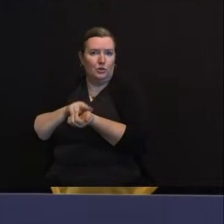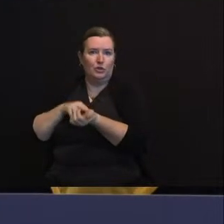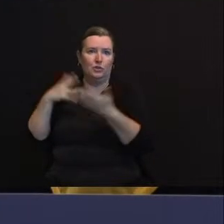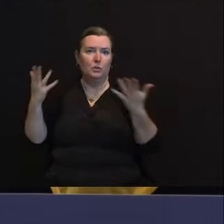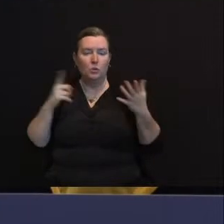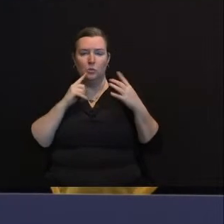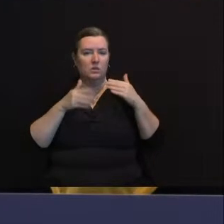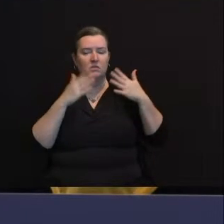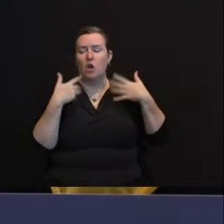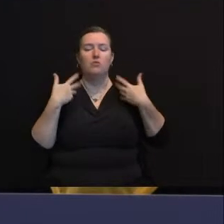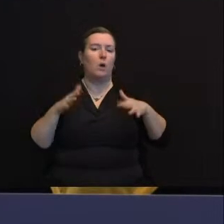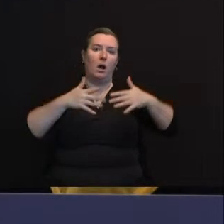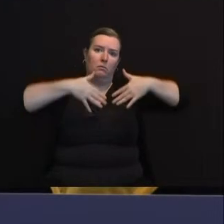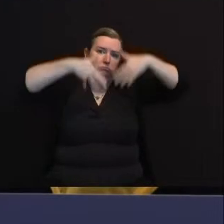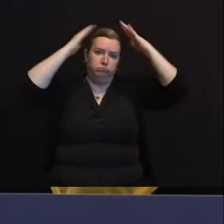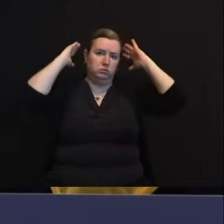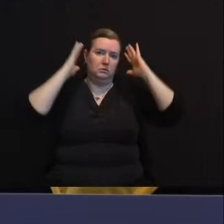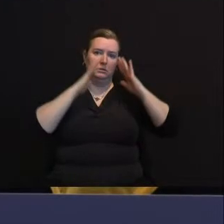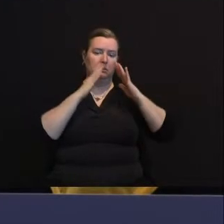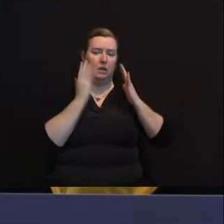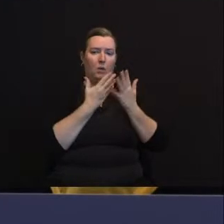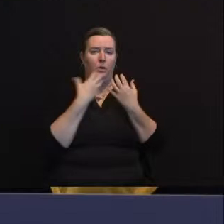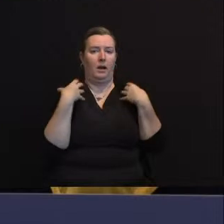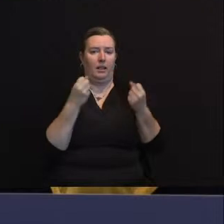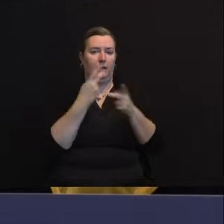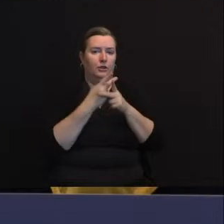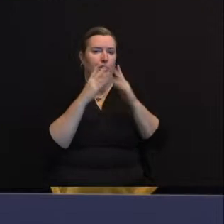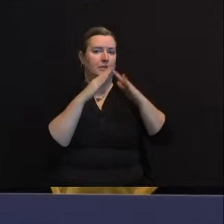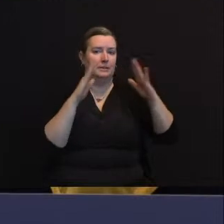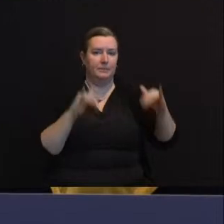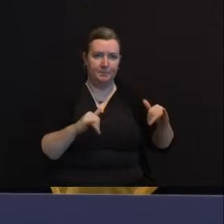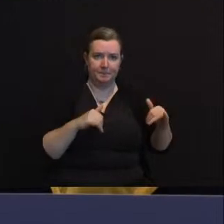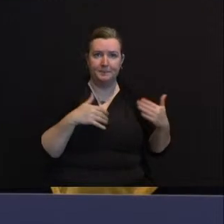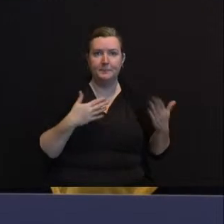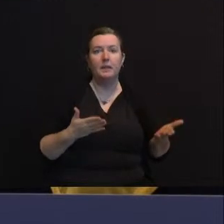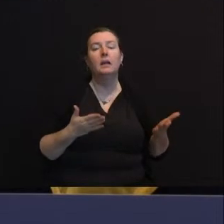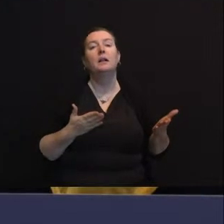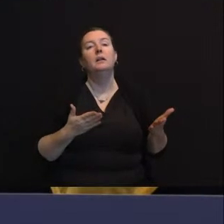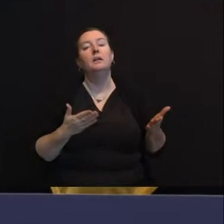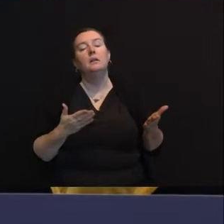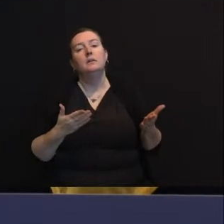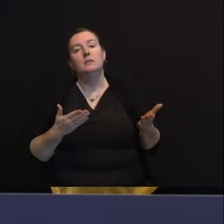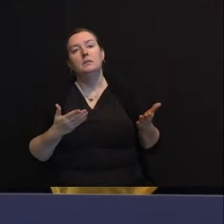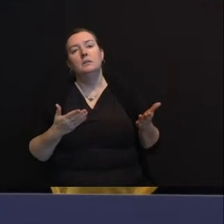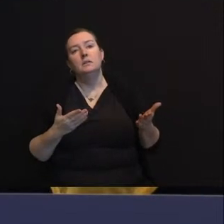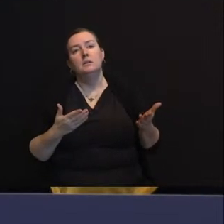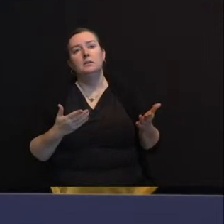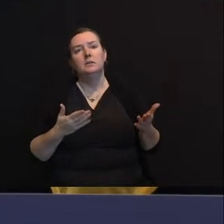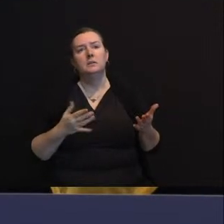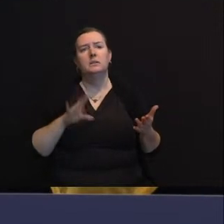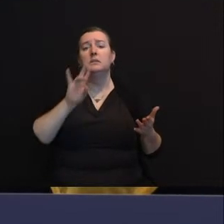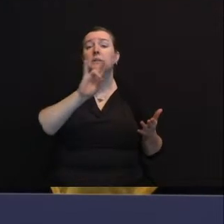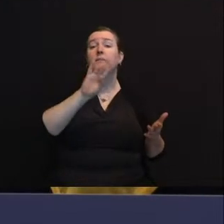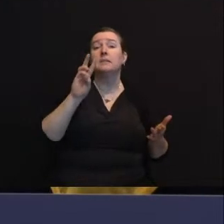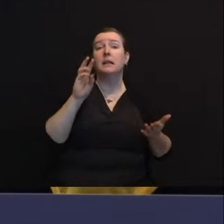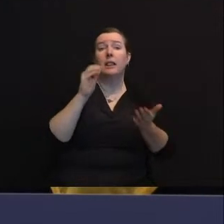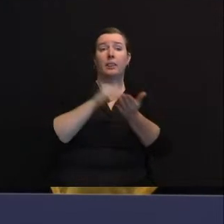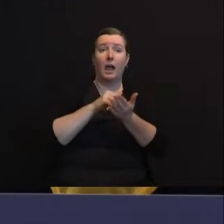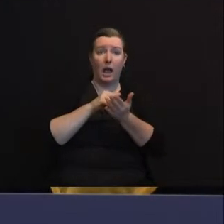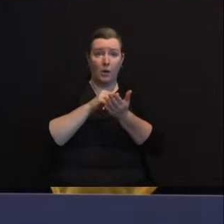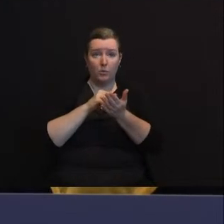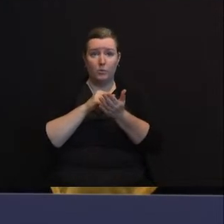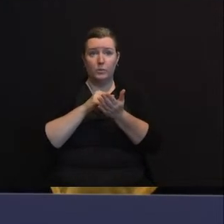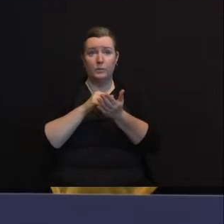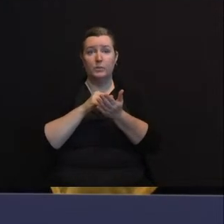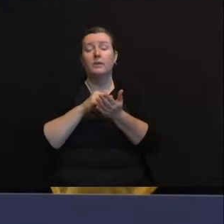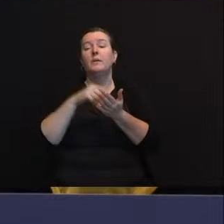No, I don't think there's any, I mentioned this, Judy, in your absence, the 76,000 Pfizer doses, which we could